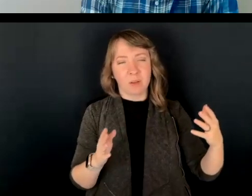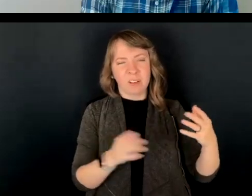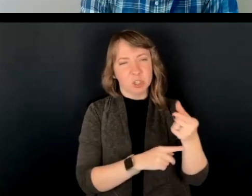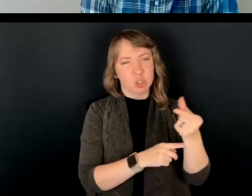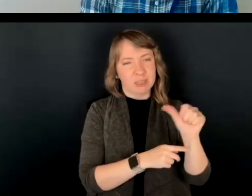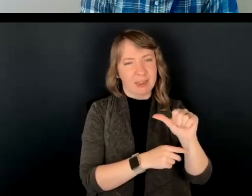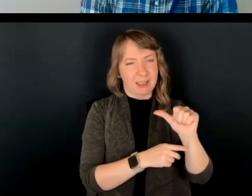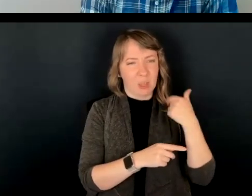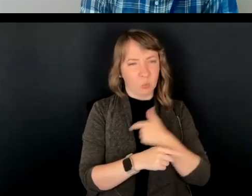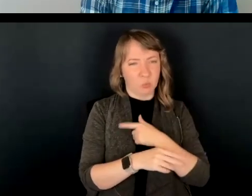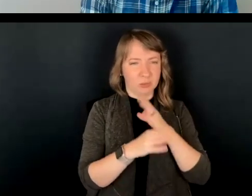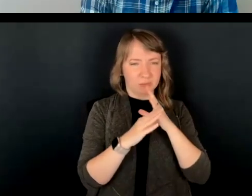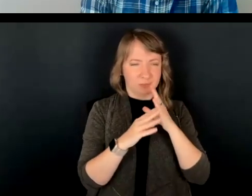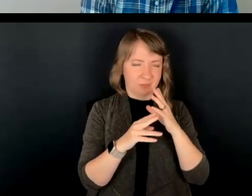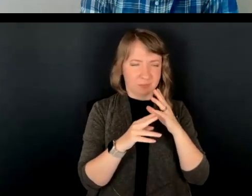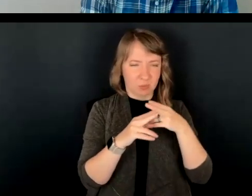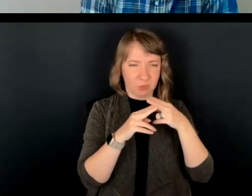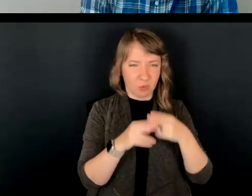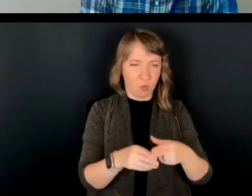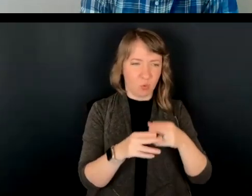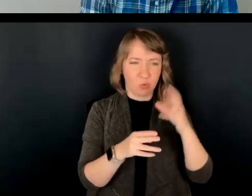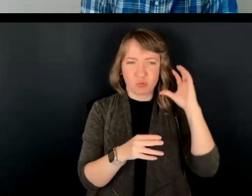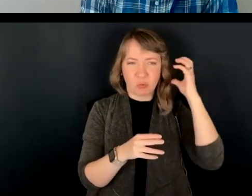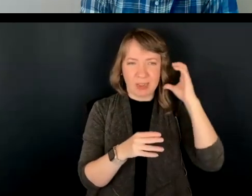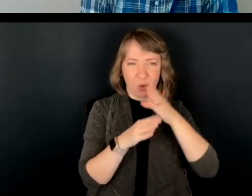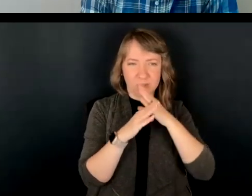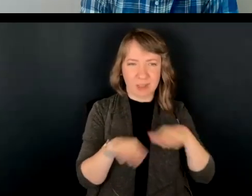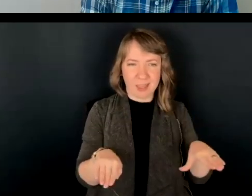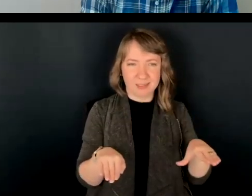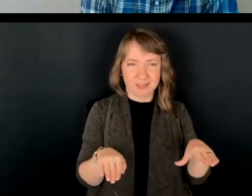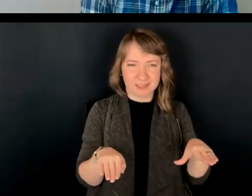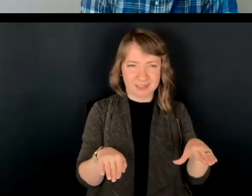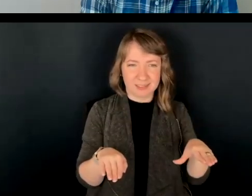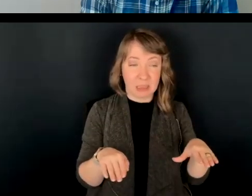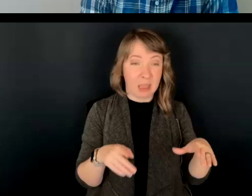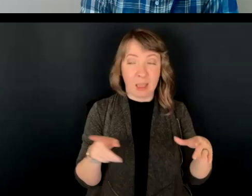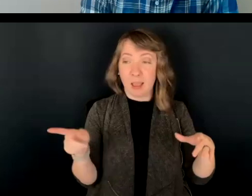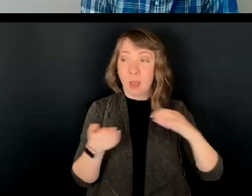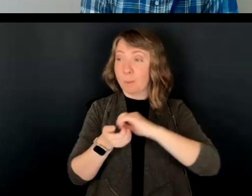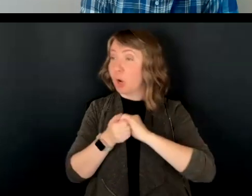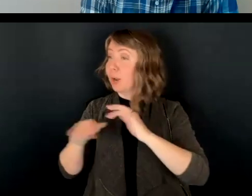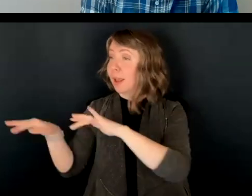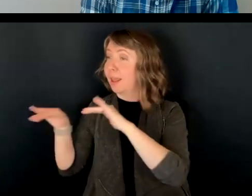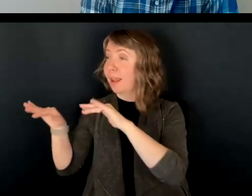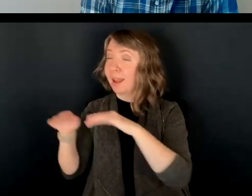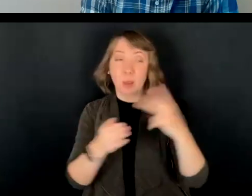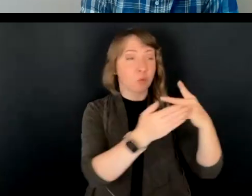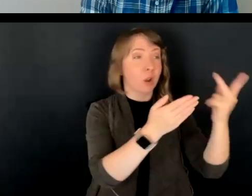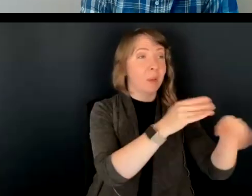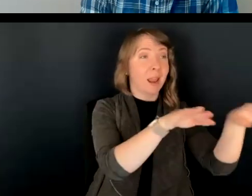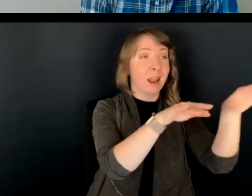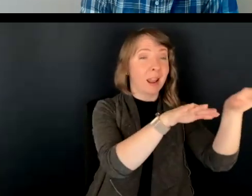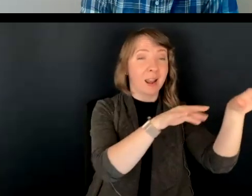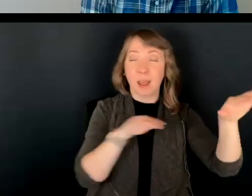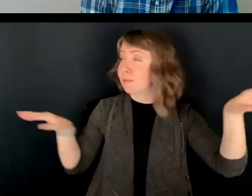where the partner's doing their thing, programs off doing their thing, and they're not really checking in with each other until it's